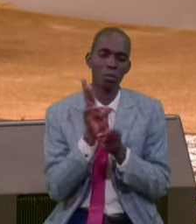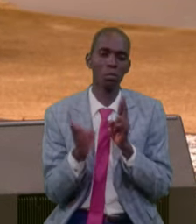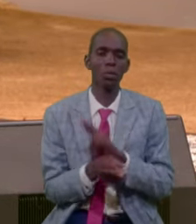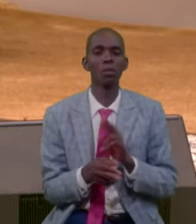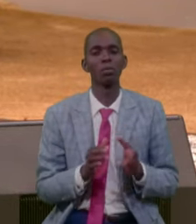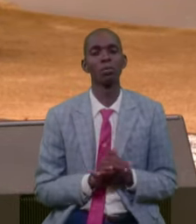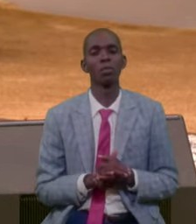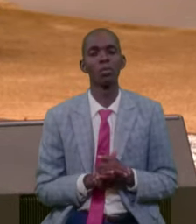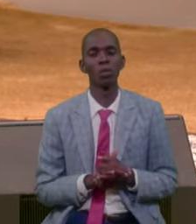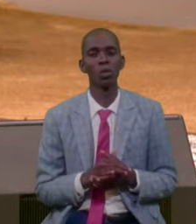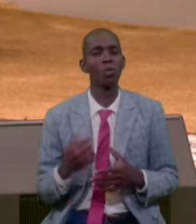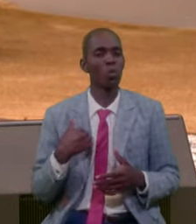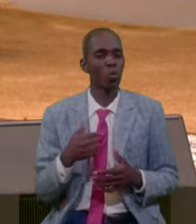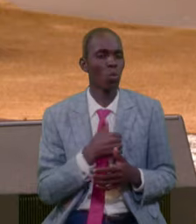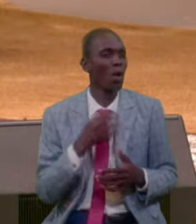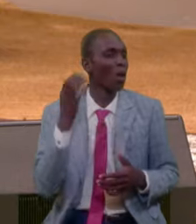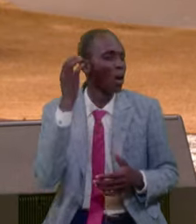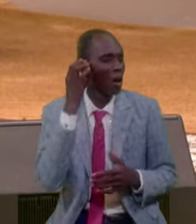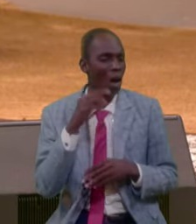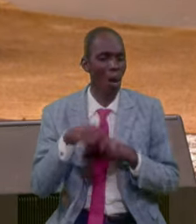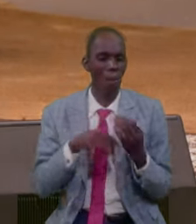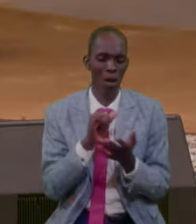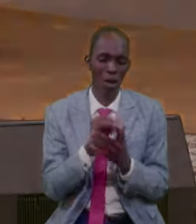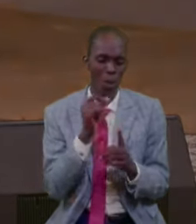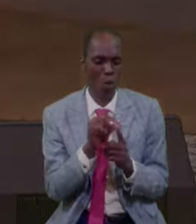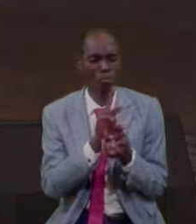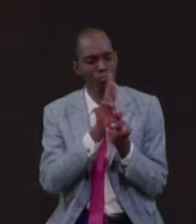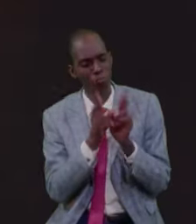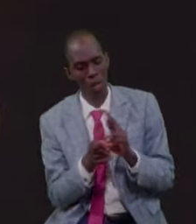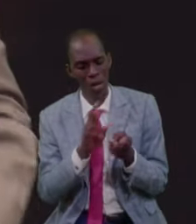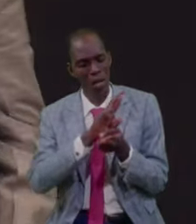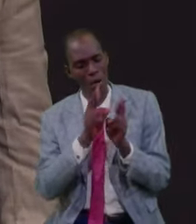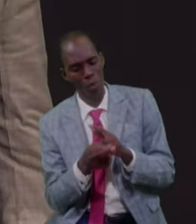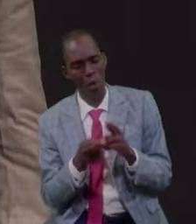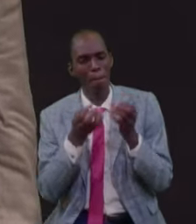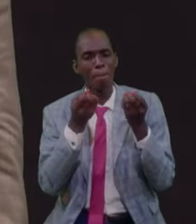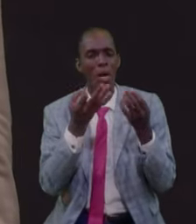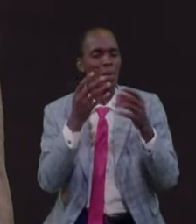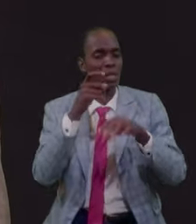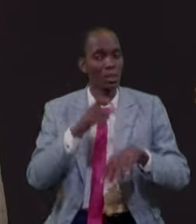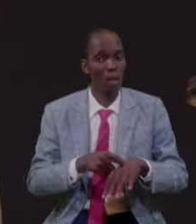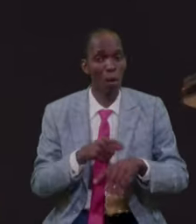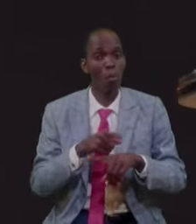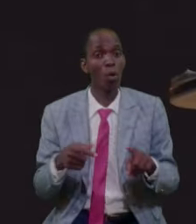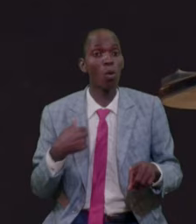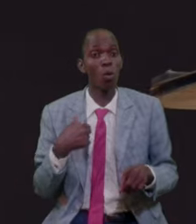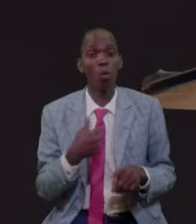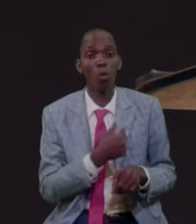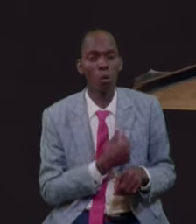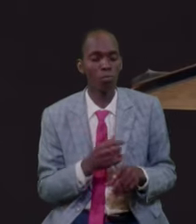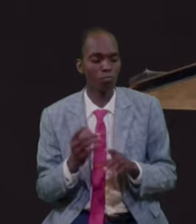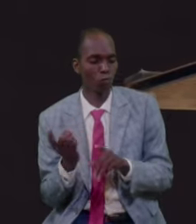know, we've heard of that repentance a lot, yet we'll put the repentance in a